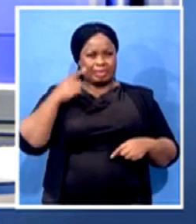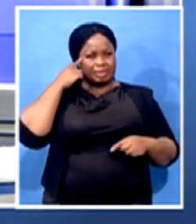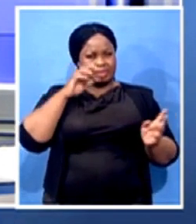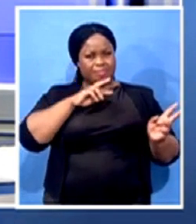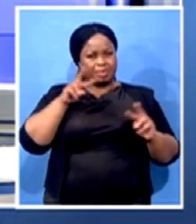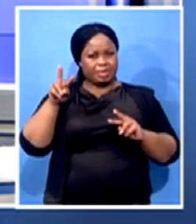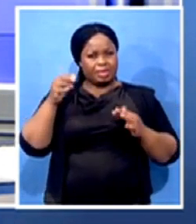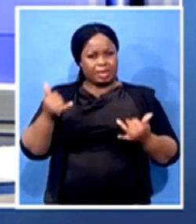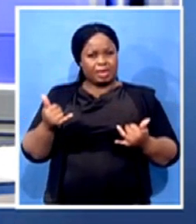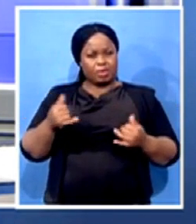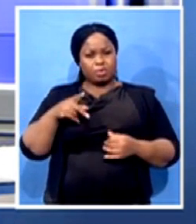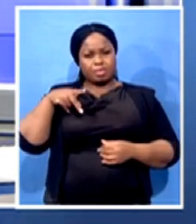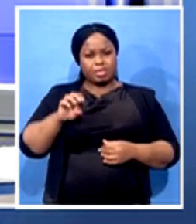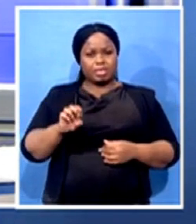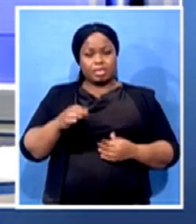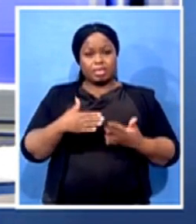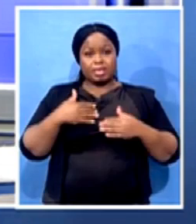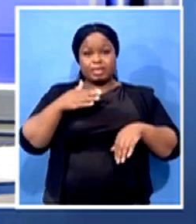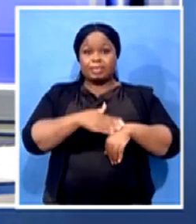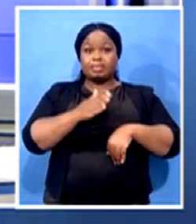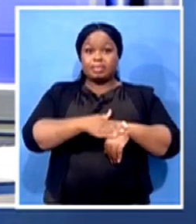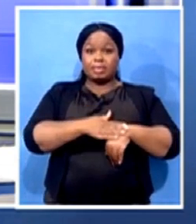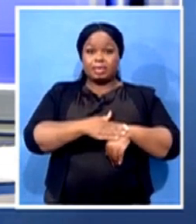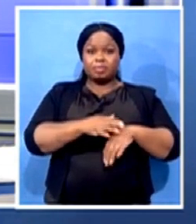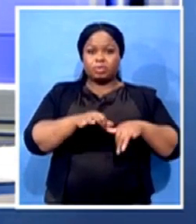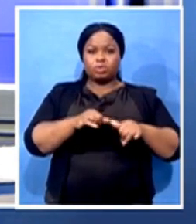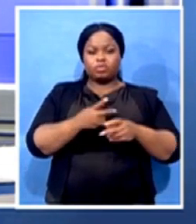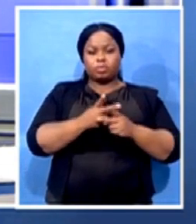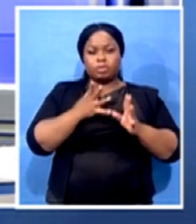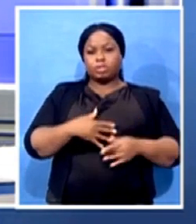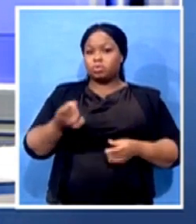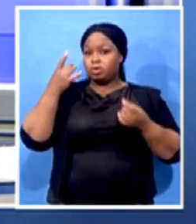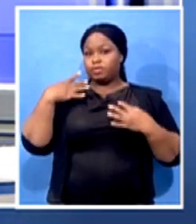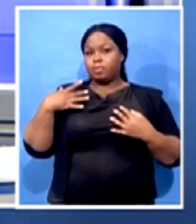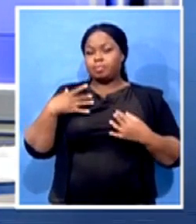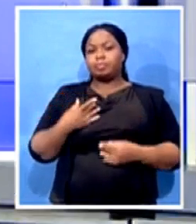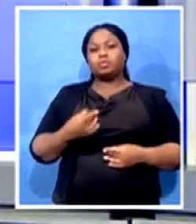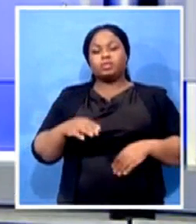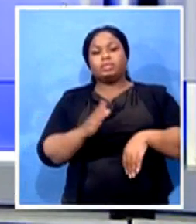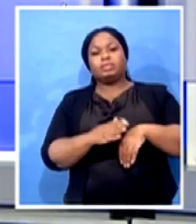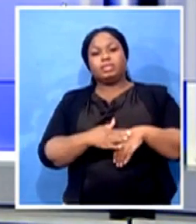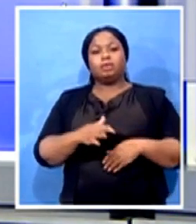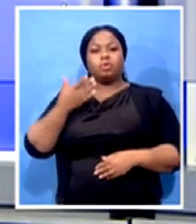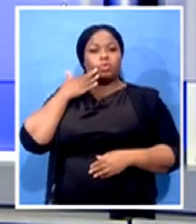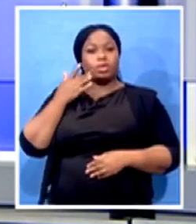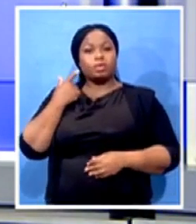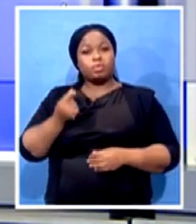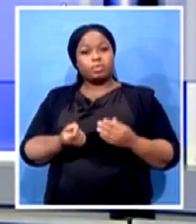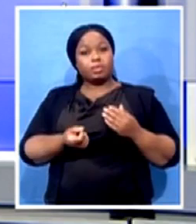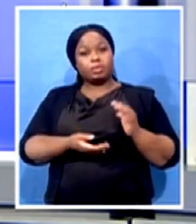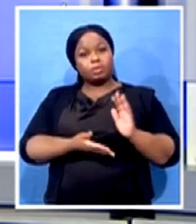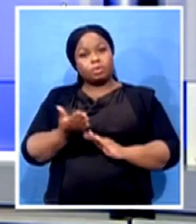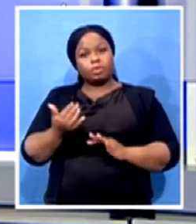waiting for my producers to indicate when the right time to do so is. But for now, we'll continue with this